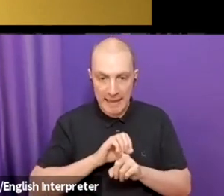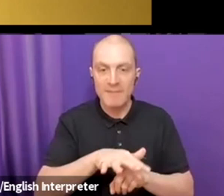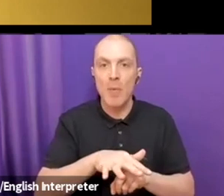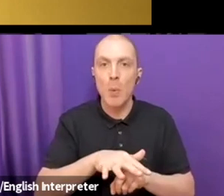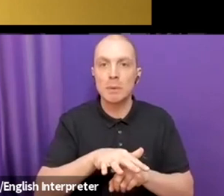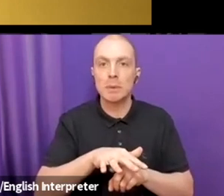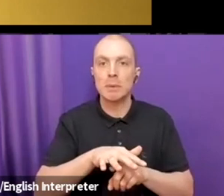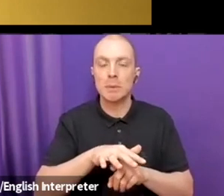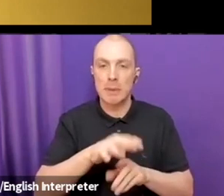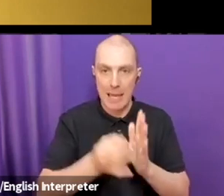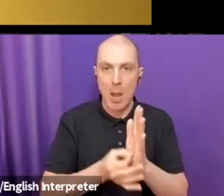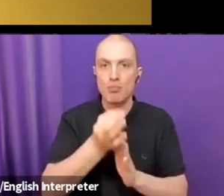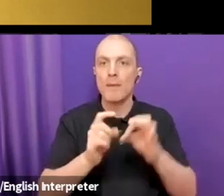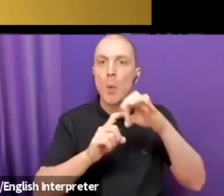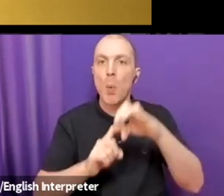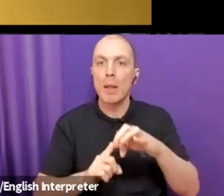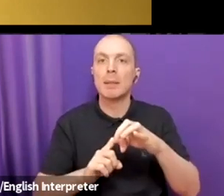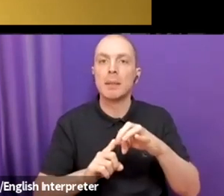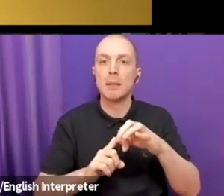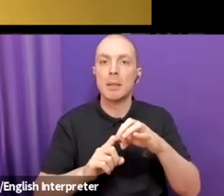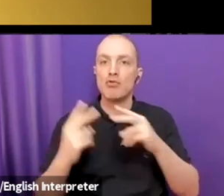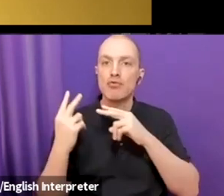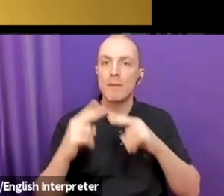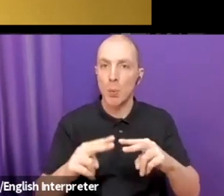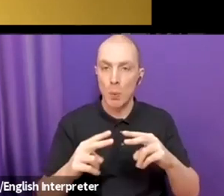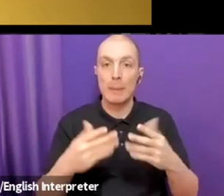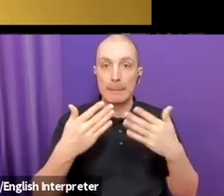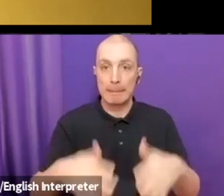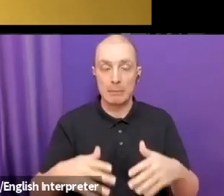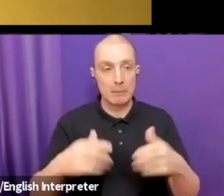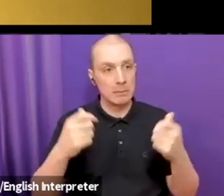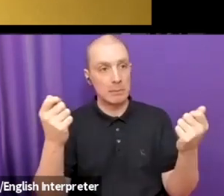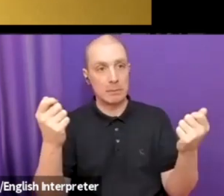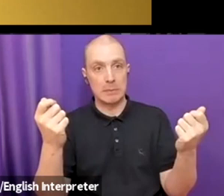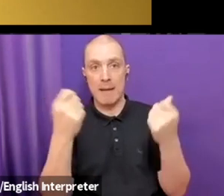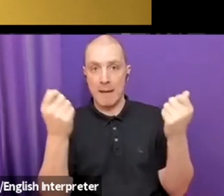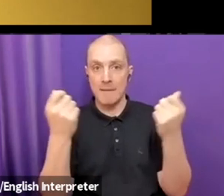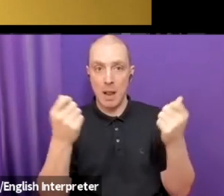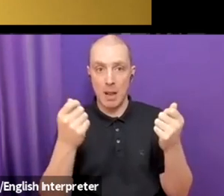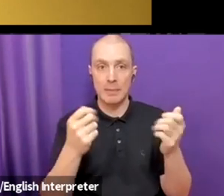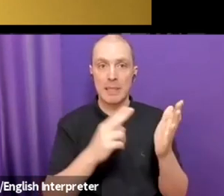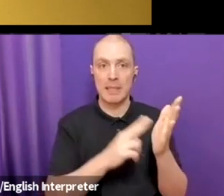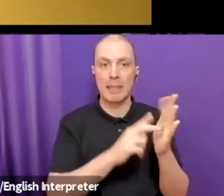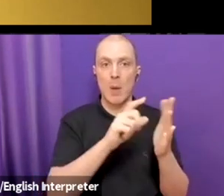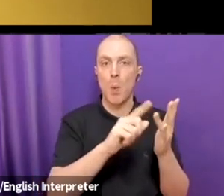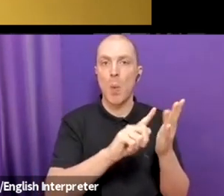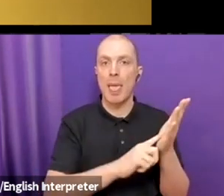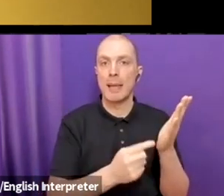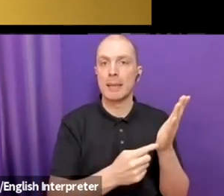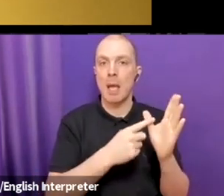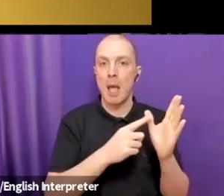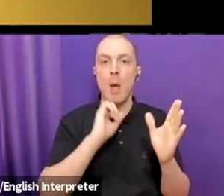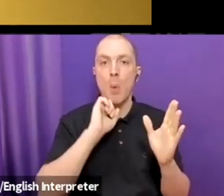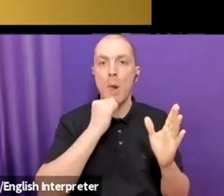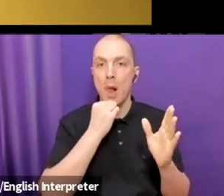review. Civil society participation has been very effective, and Nicoletta will talk more about that. It can take different